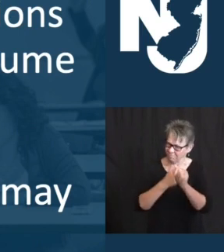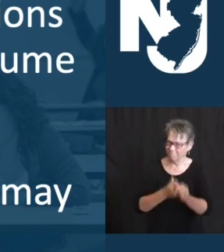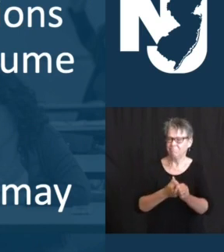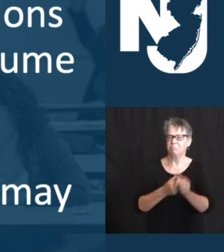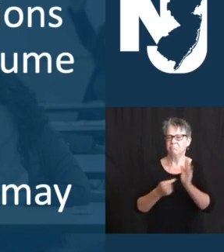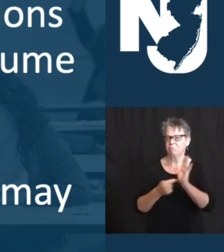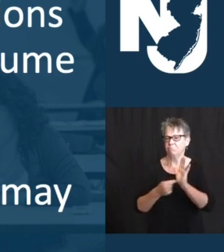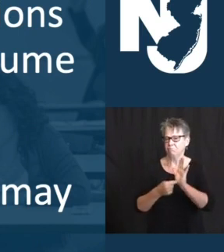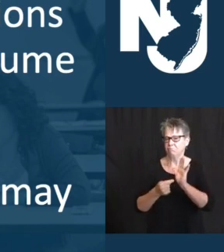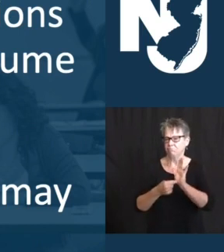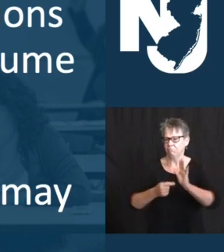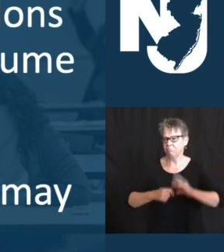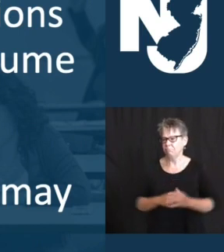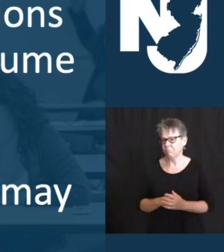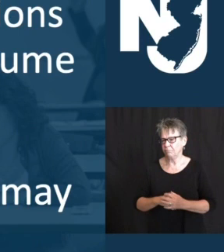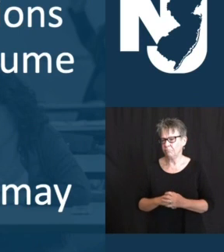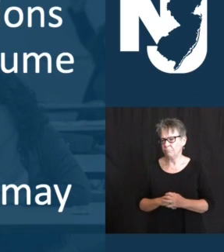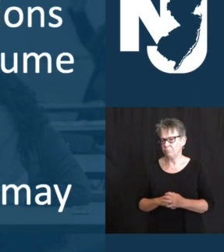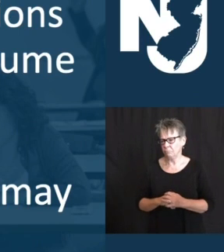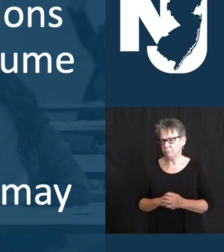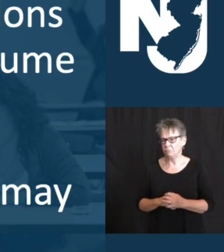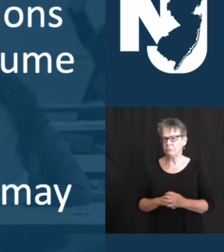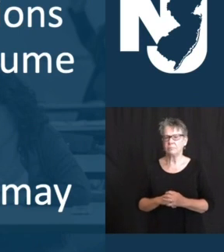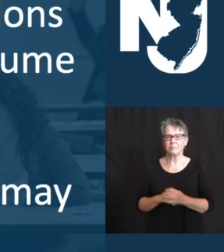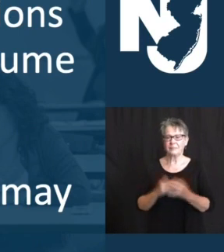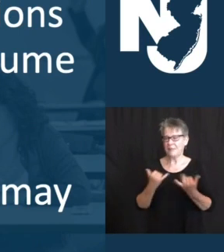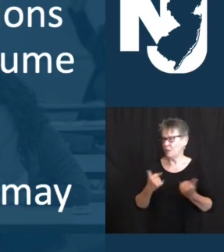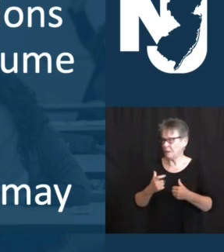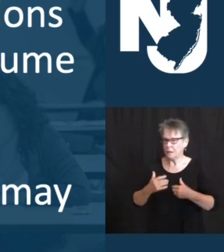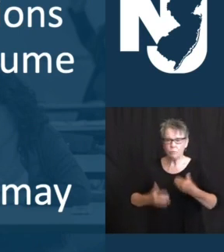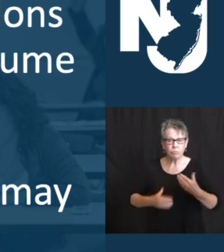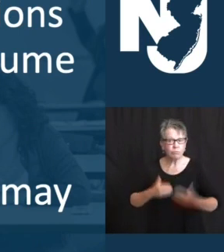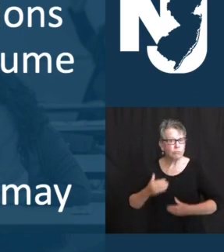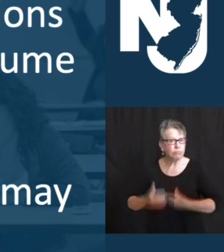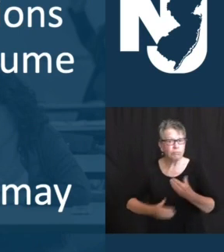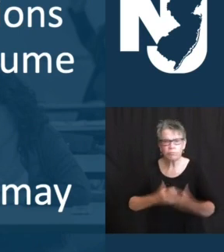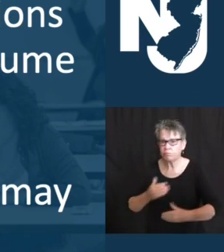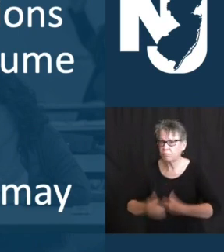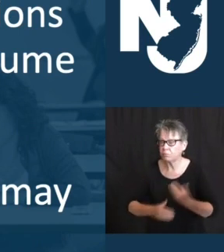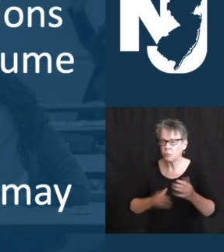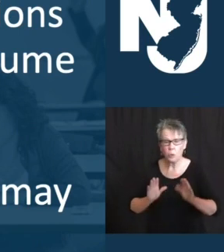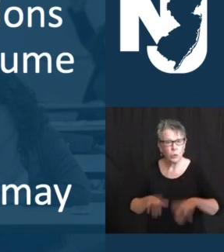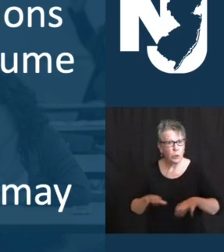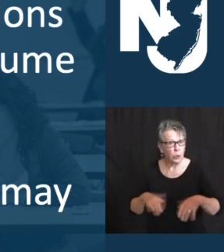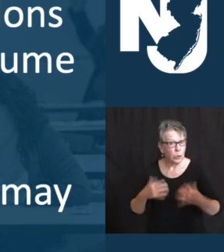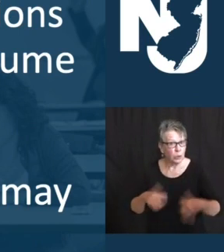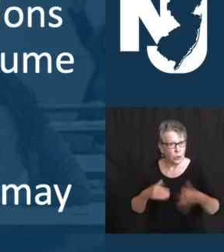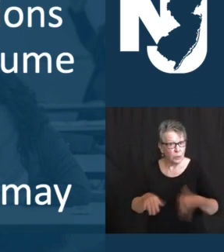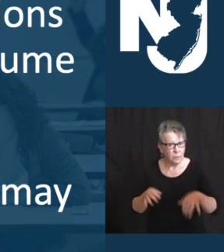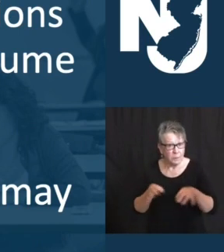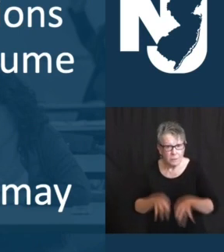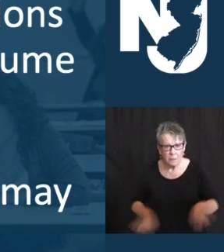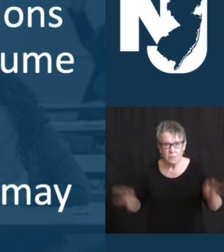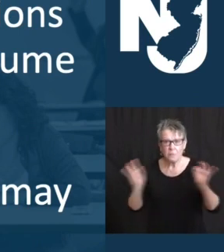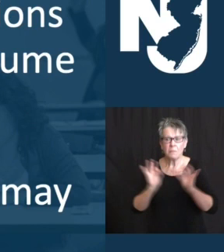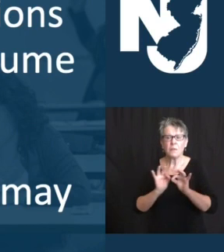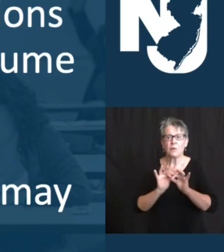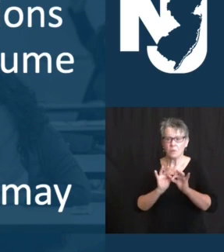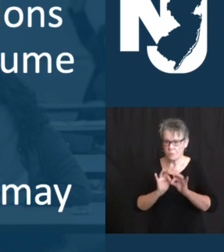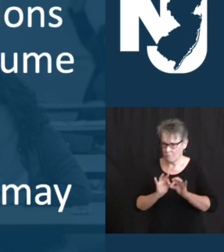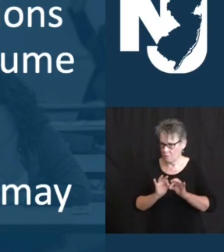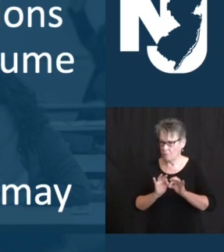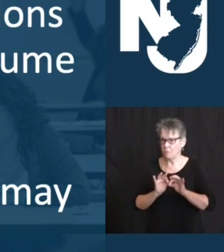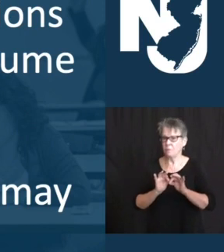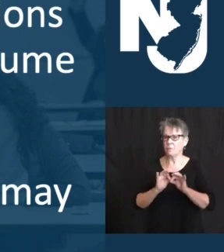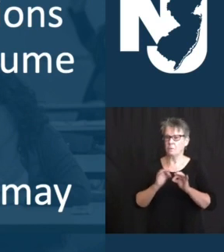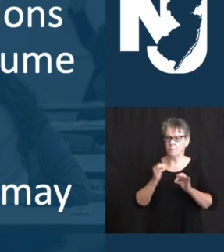are where our future workforce is being created, and where many of the advances in the life sciences, in engineering, and in other areas